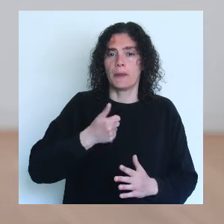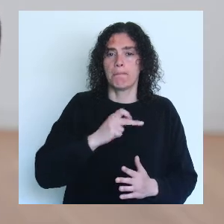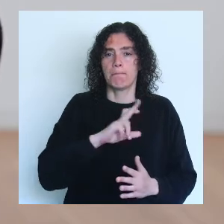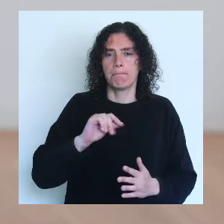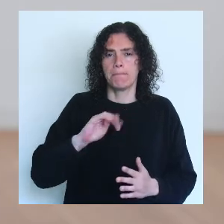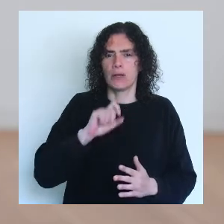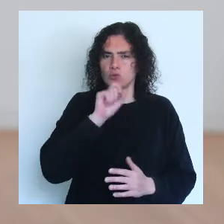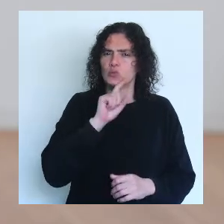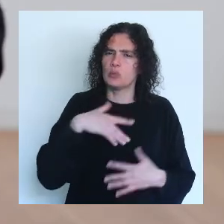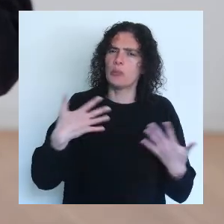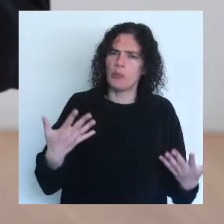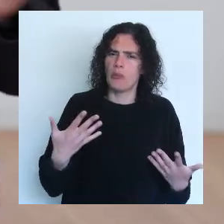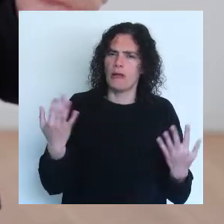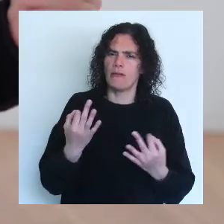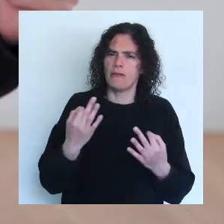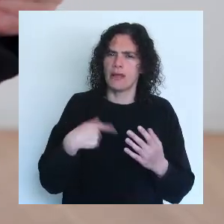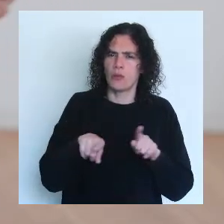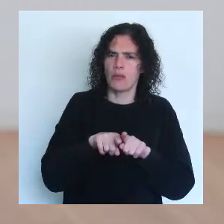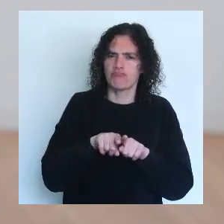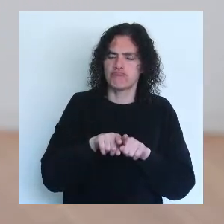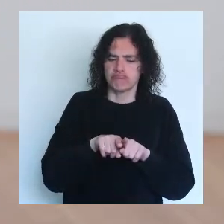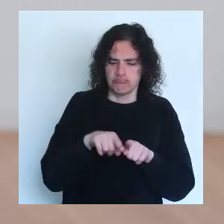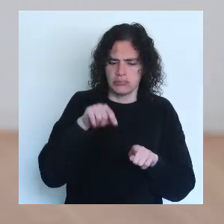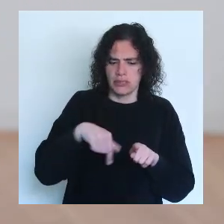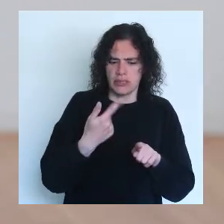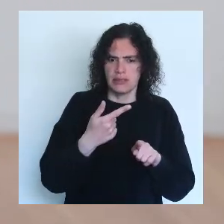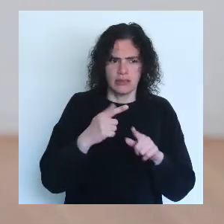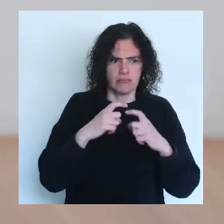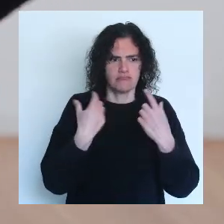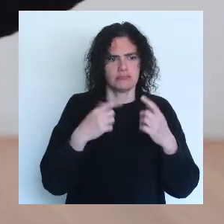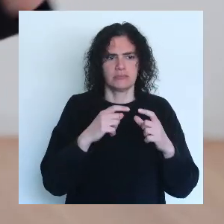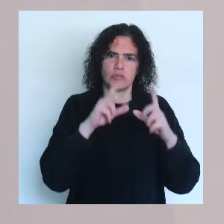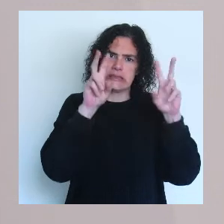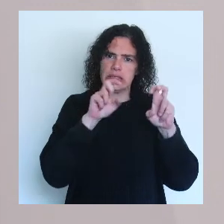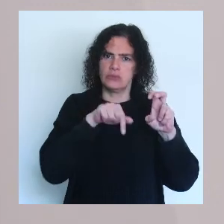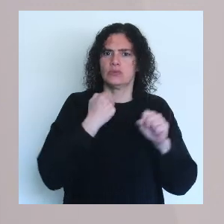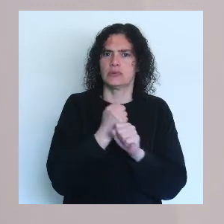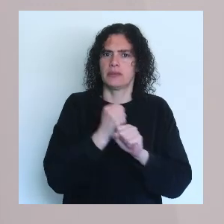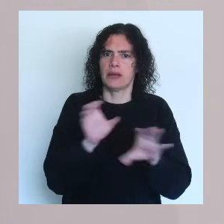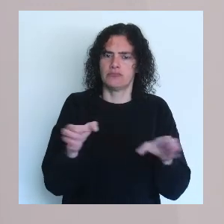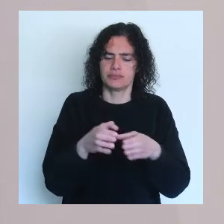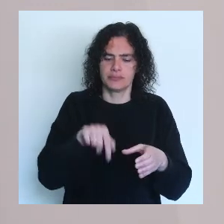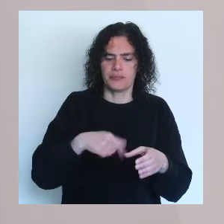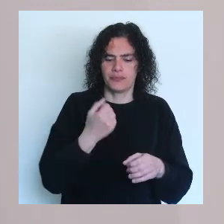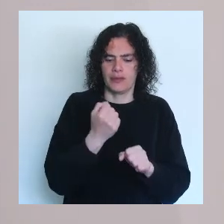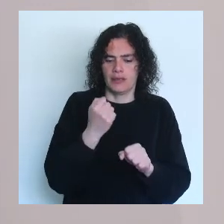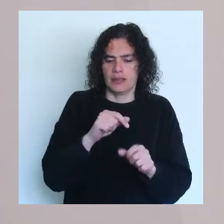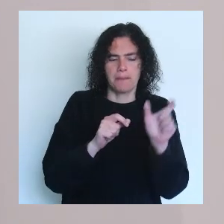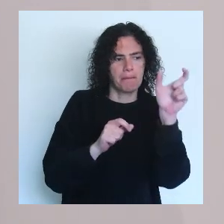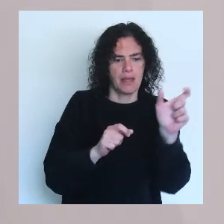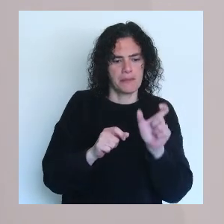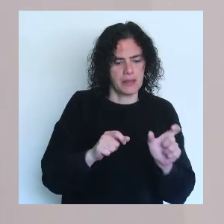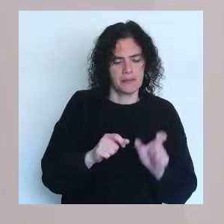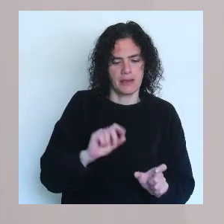by Antonio Barros could be actually the label for this entire group of work. That these